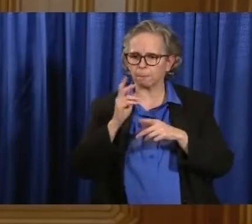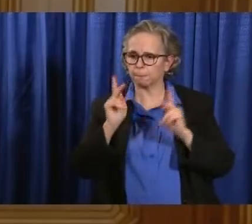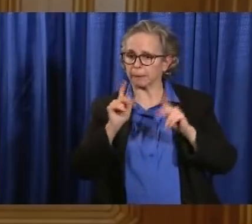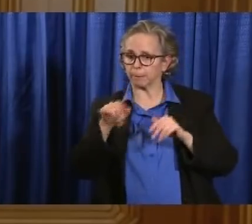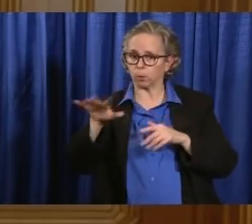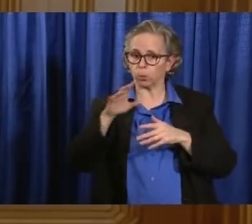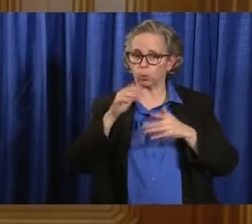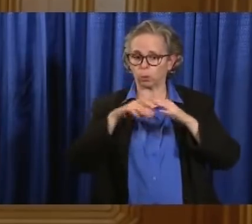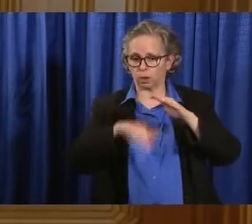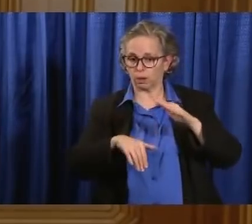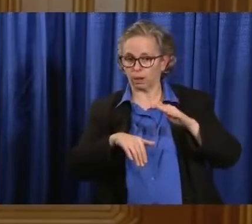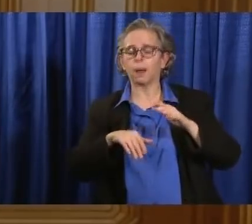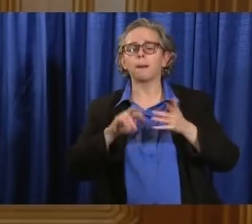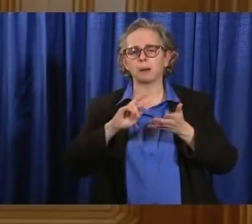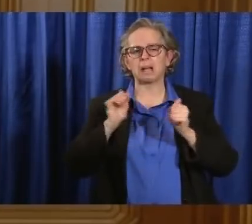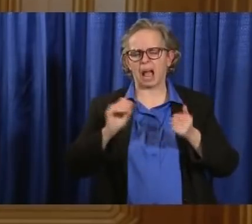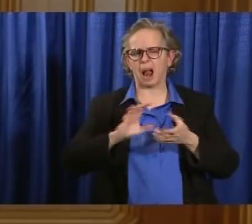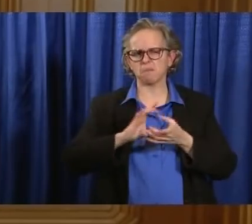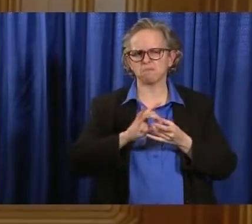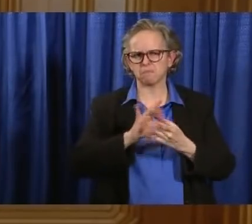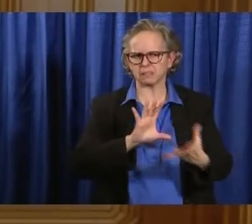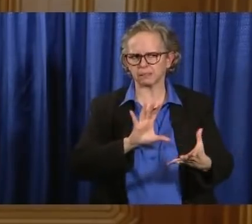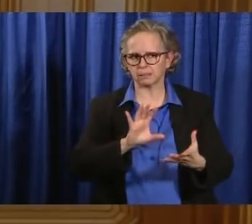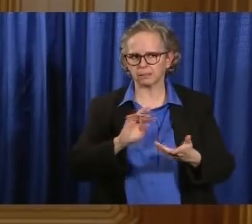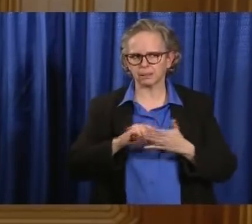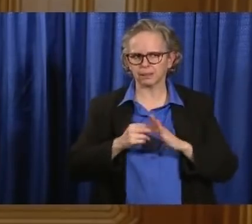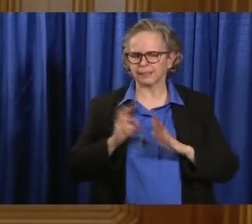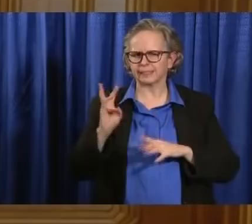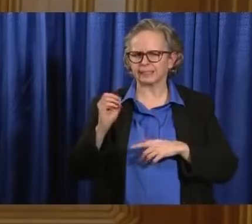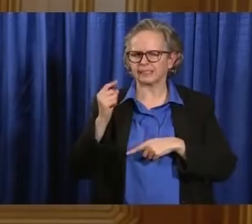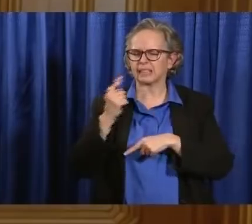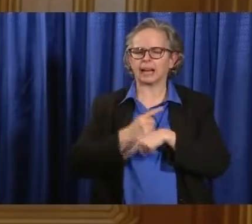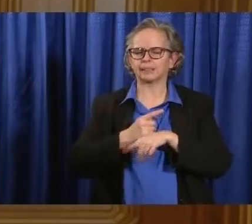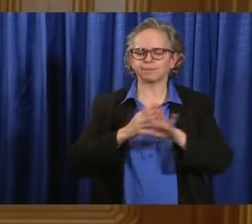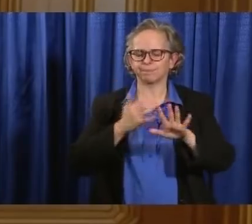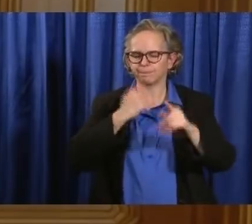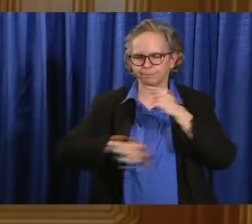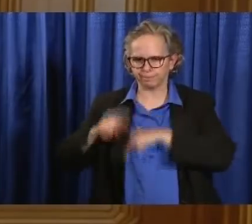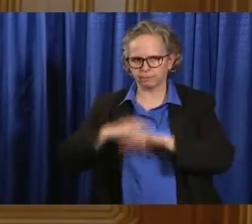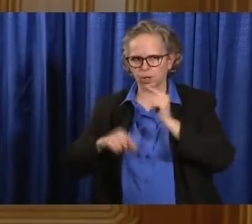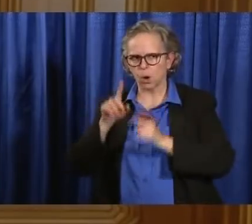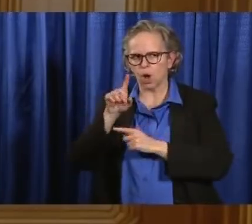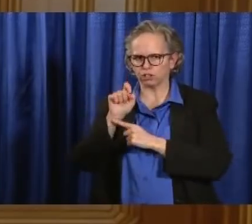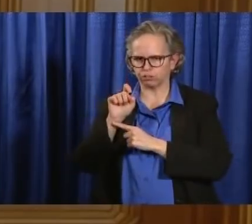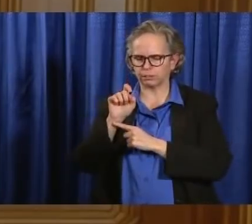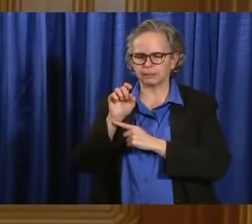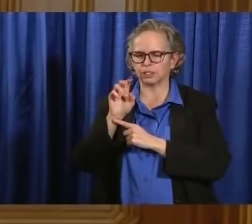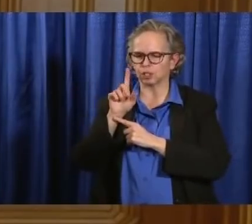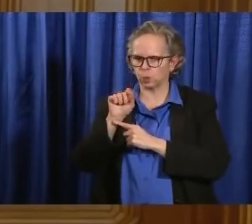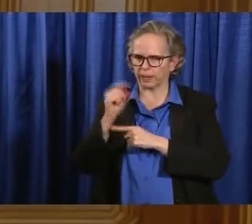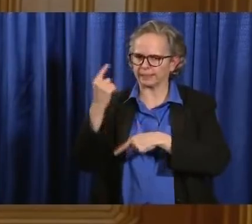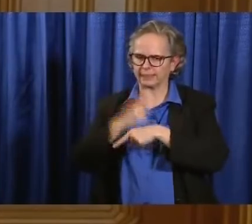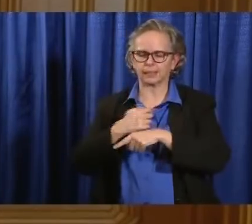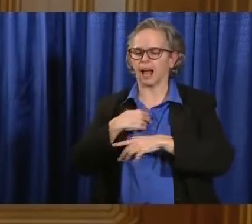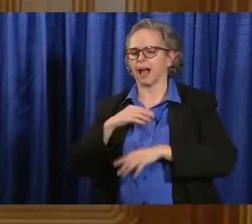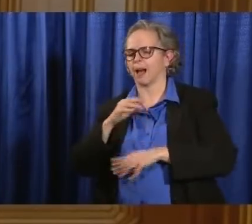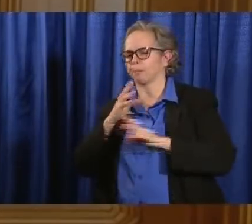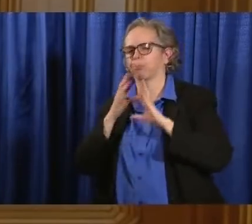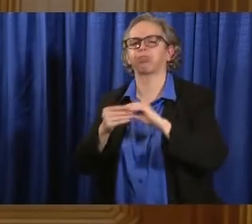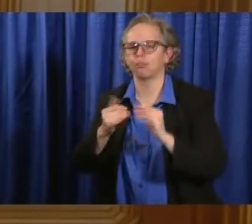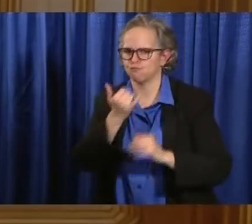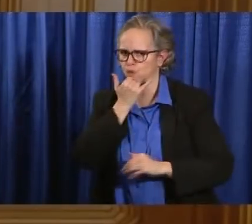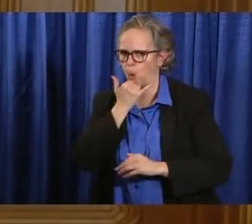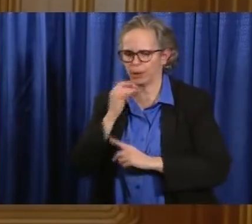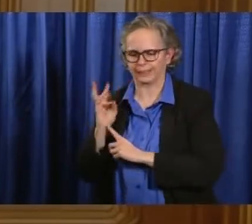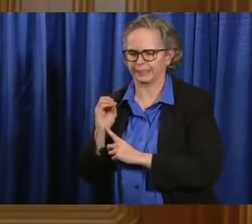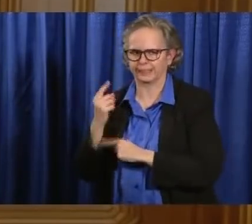are the women that are in that situation. So it's two very defined groups. We will continue to